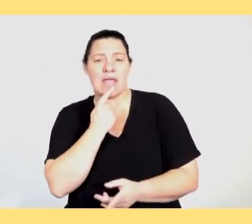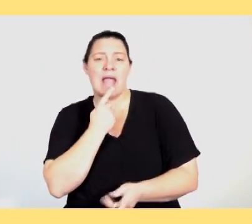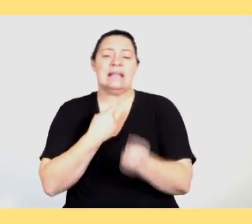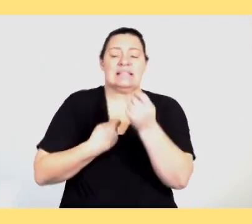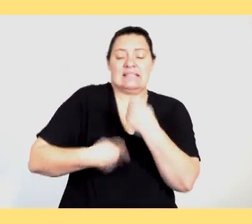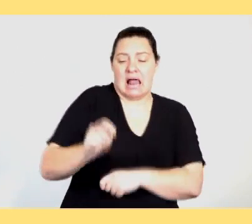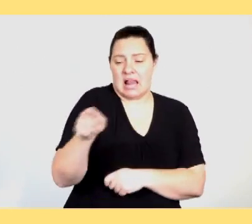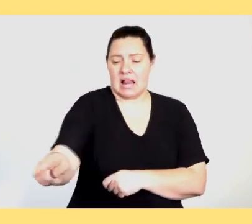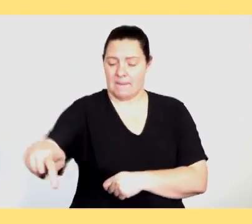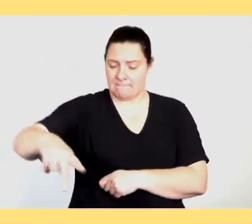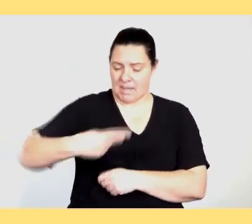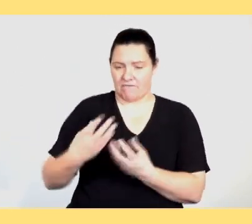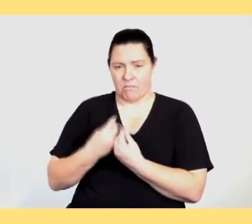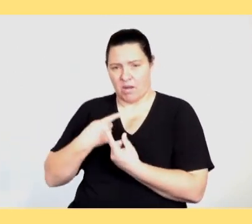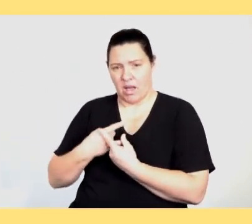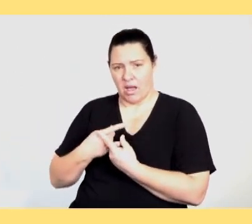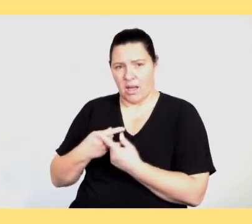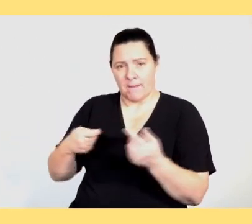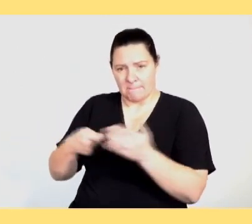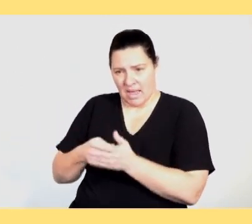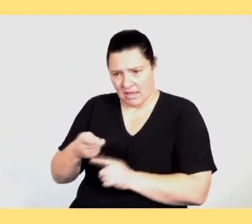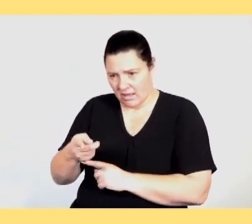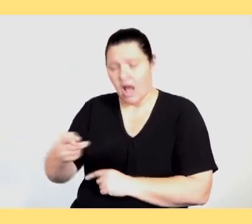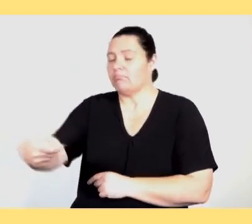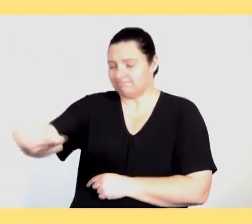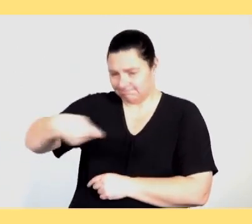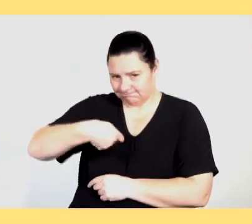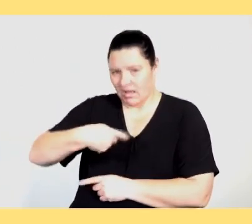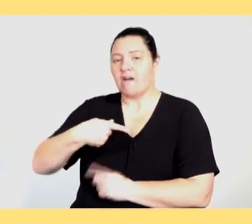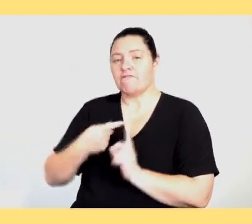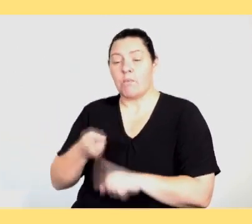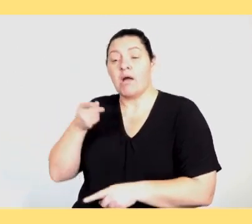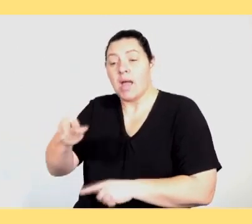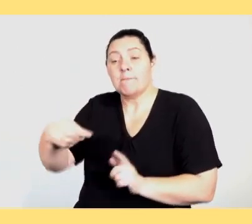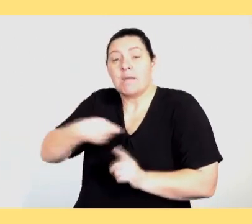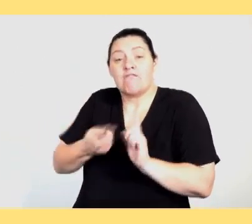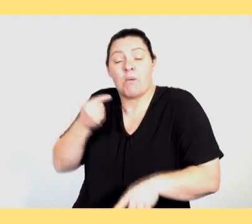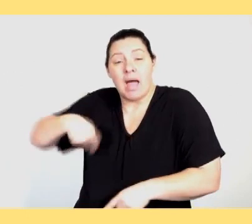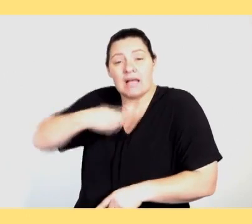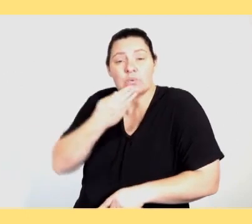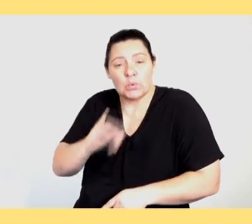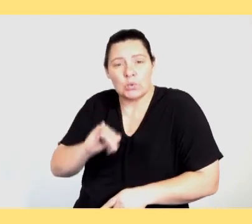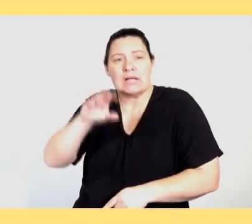whom did we sell the goods? We sold the goods to Sibusiso